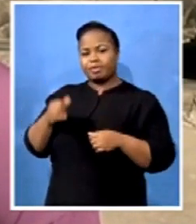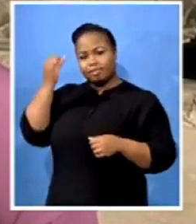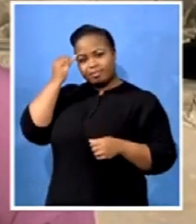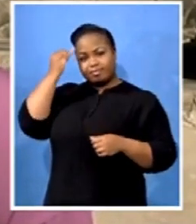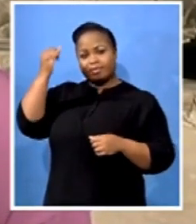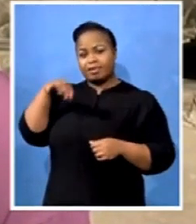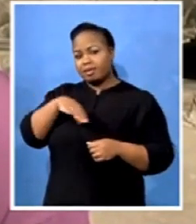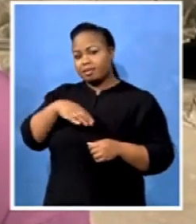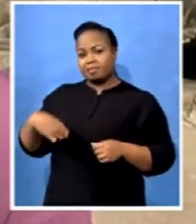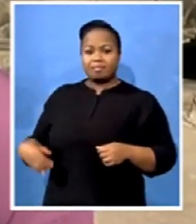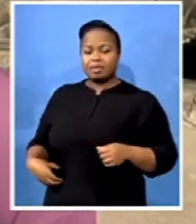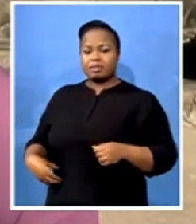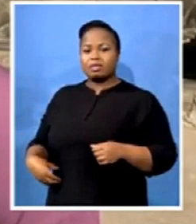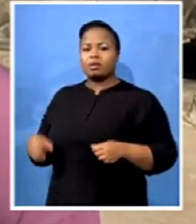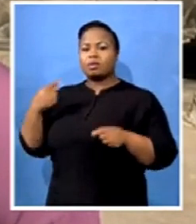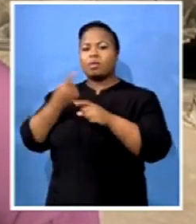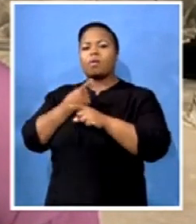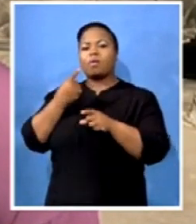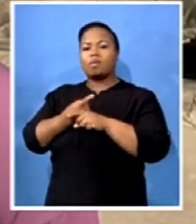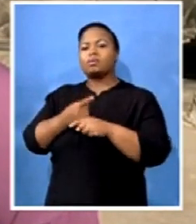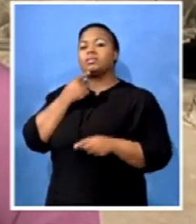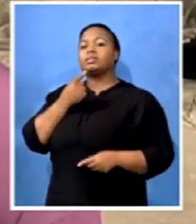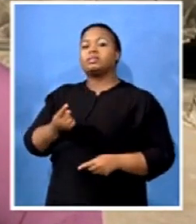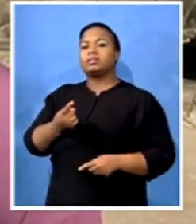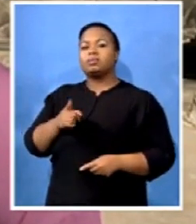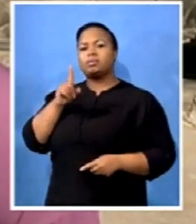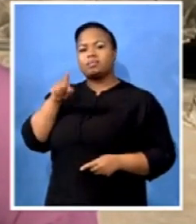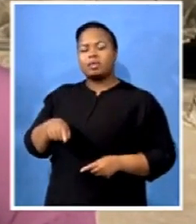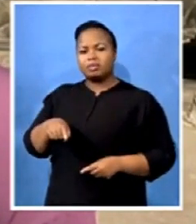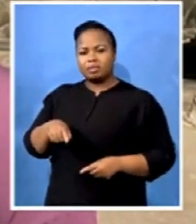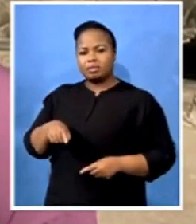we should bring forth innovations